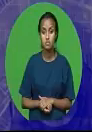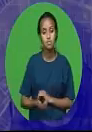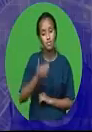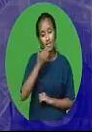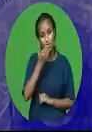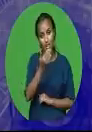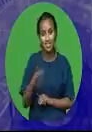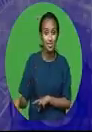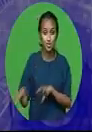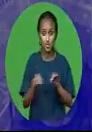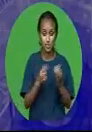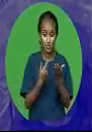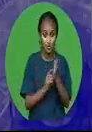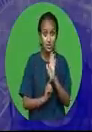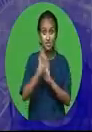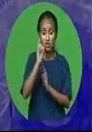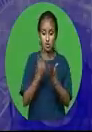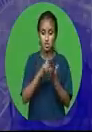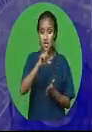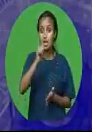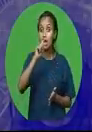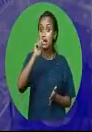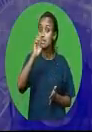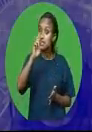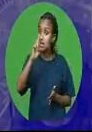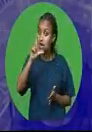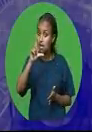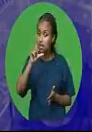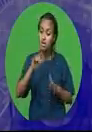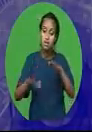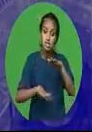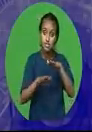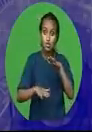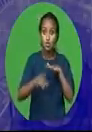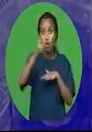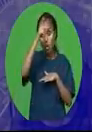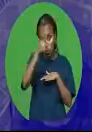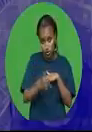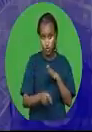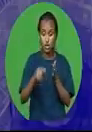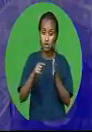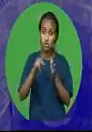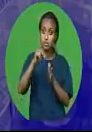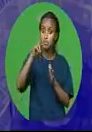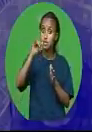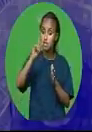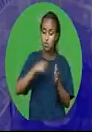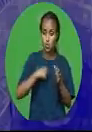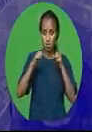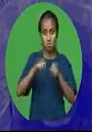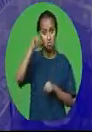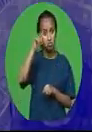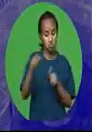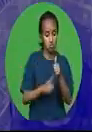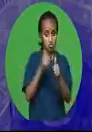Well, students, to develop the lateral surface of the horizontal prism, we can follow the steps used for